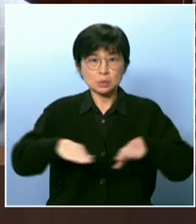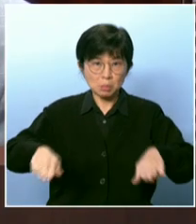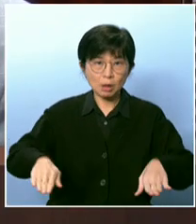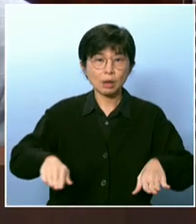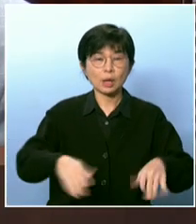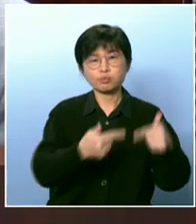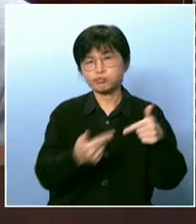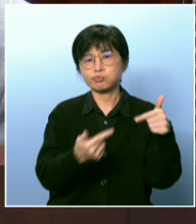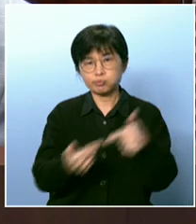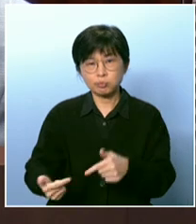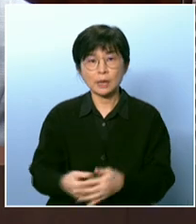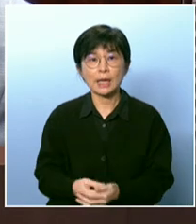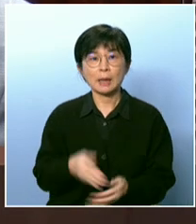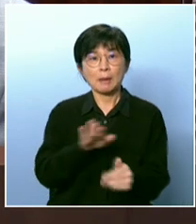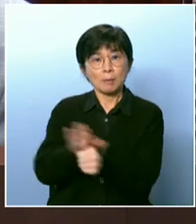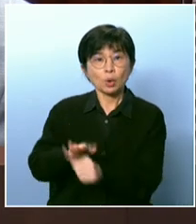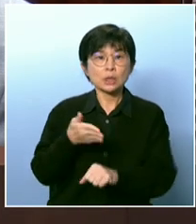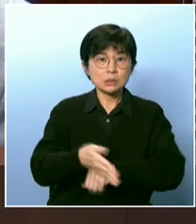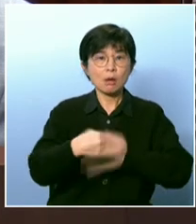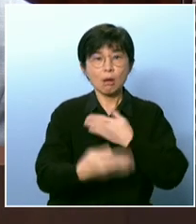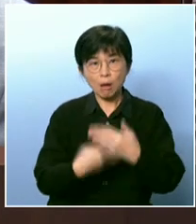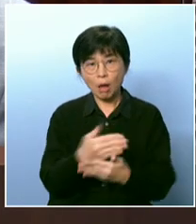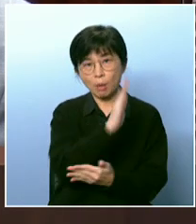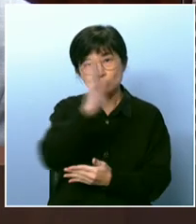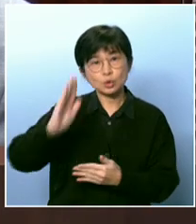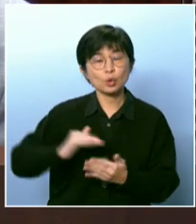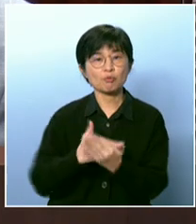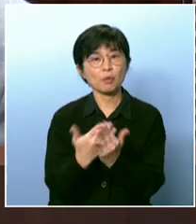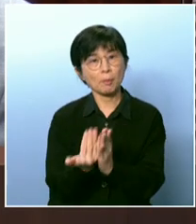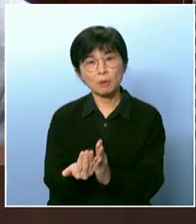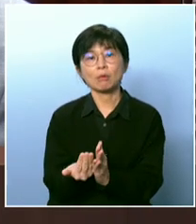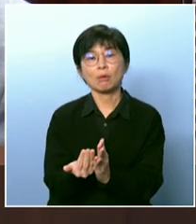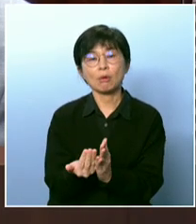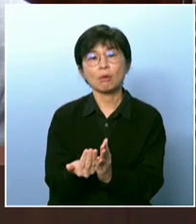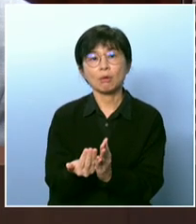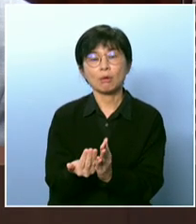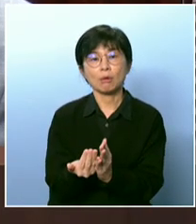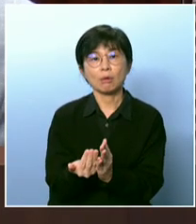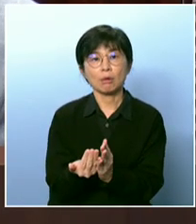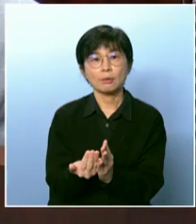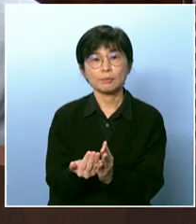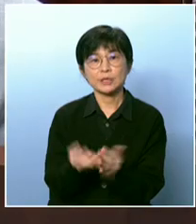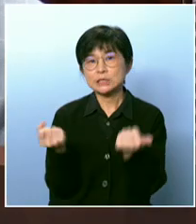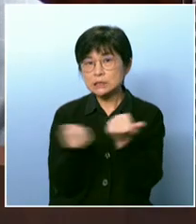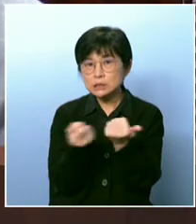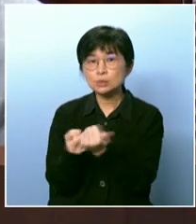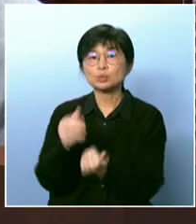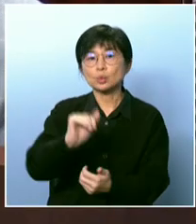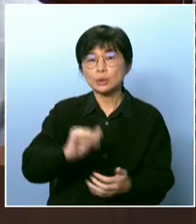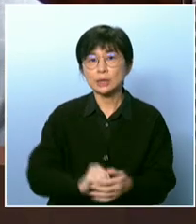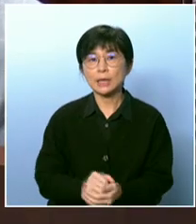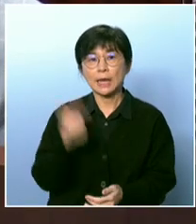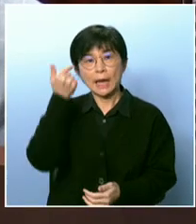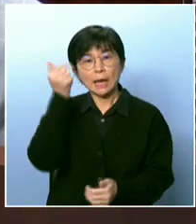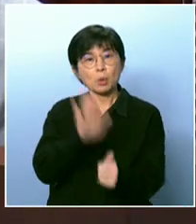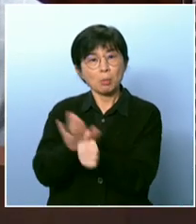While we did not specifically mention this, we did enjoy helping the underprivileged children